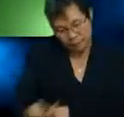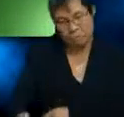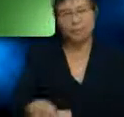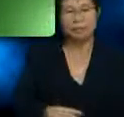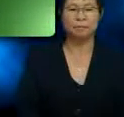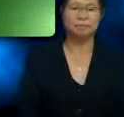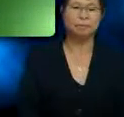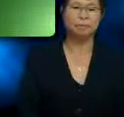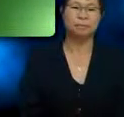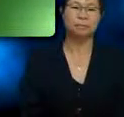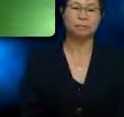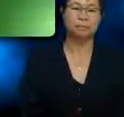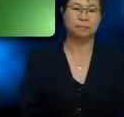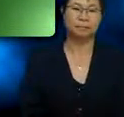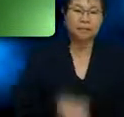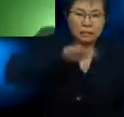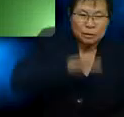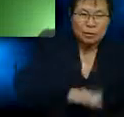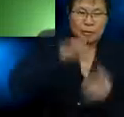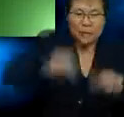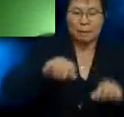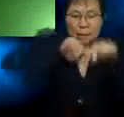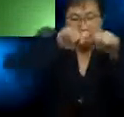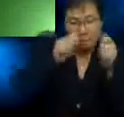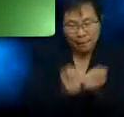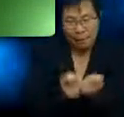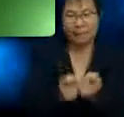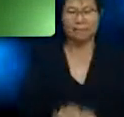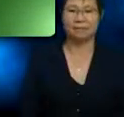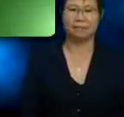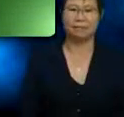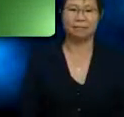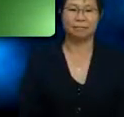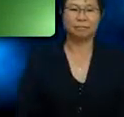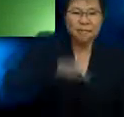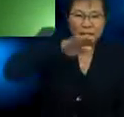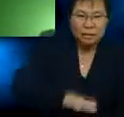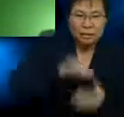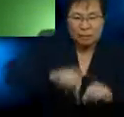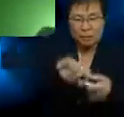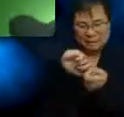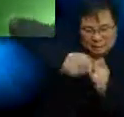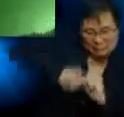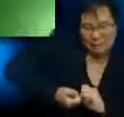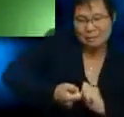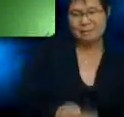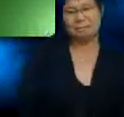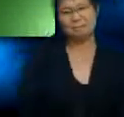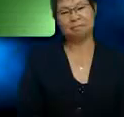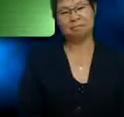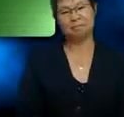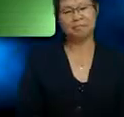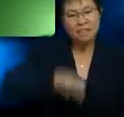materials. A spring can be bent. A spring can be twisted.